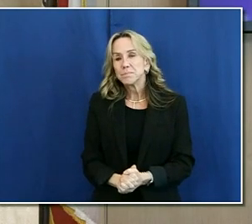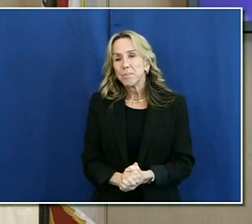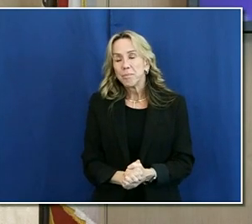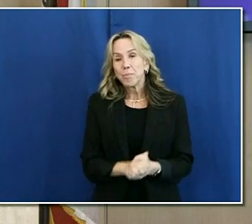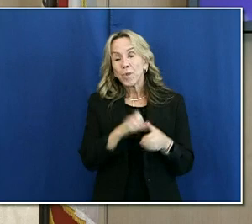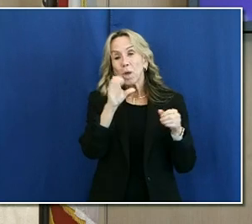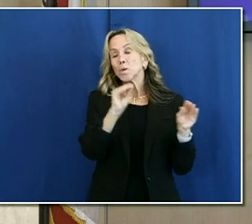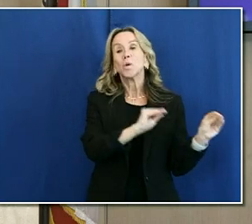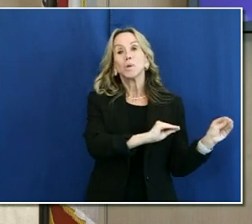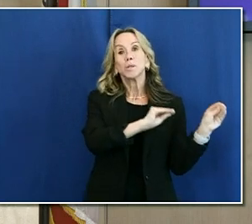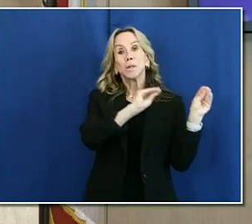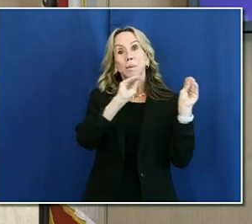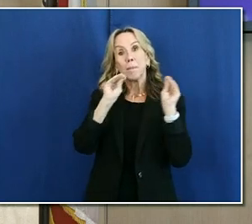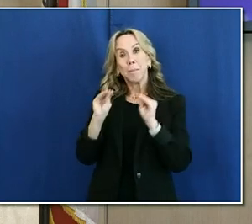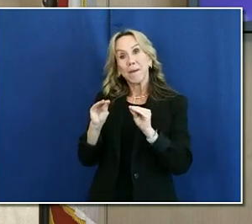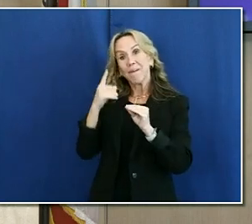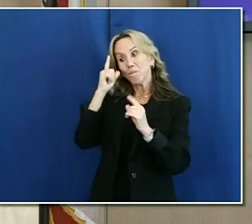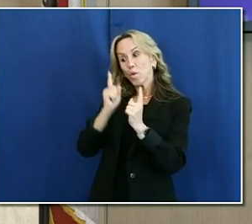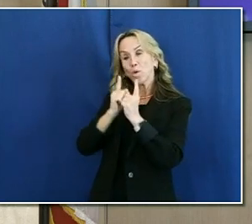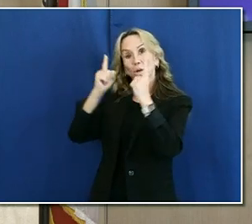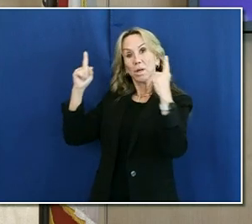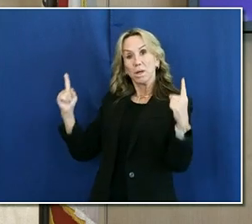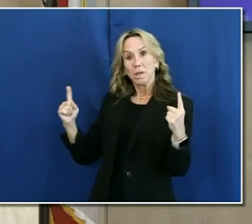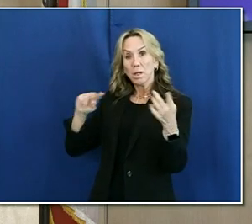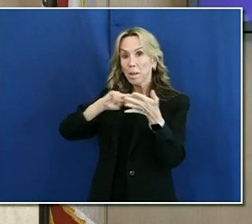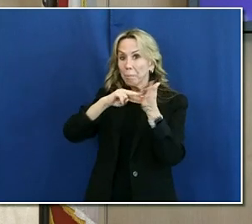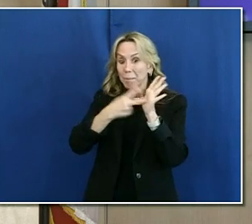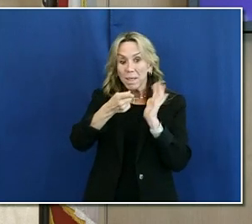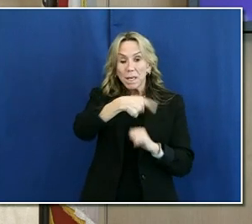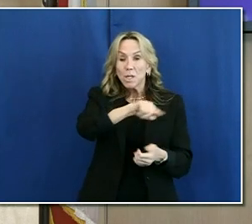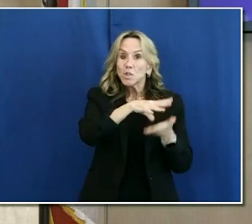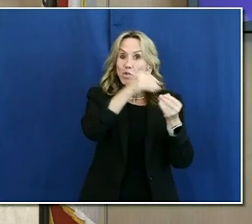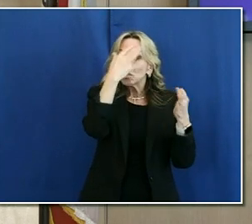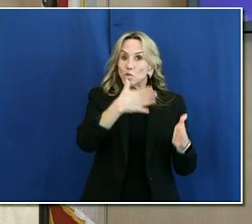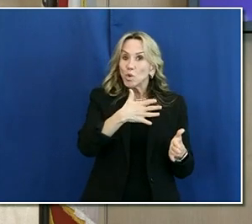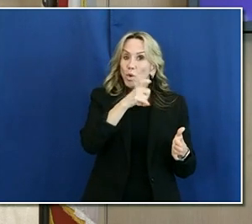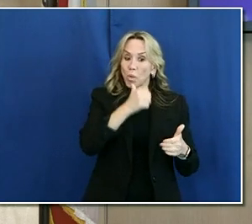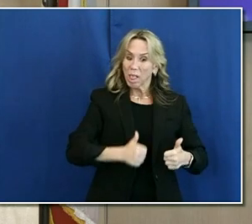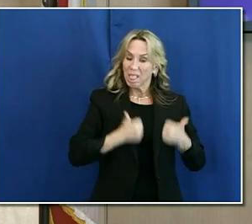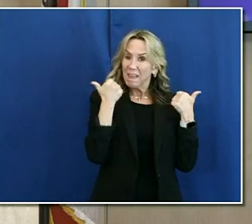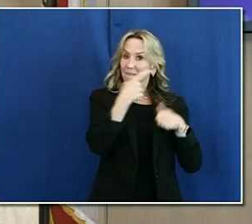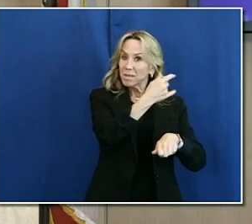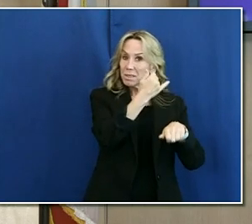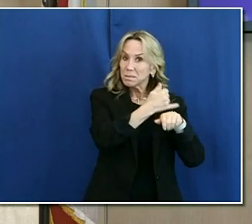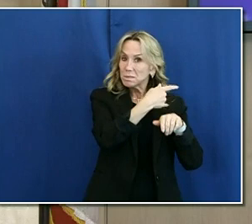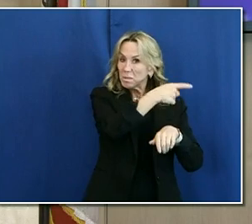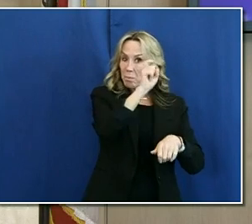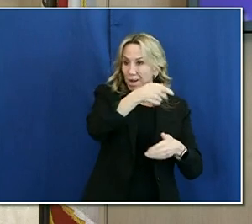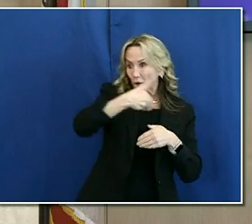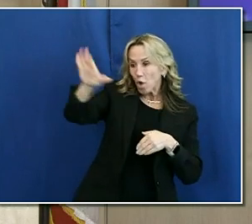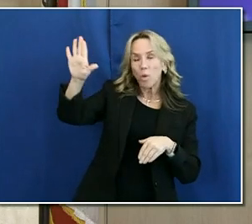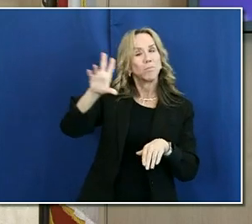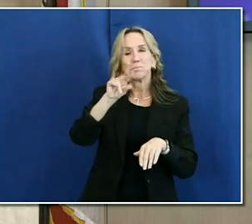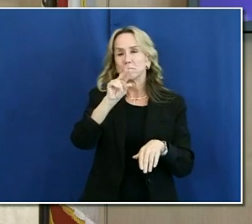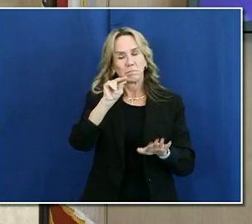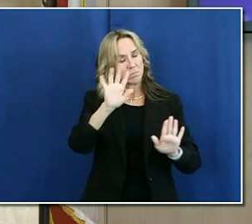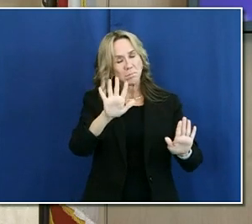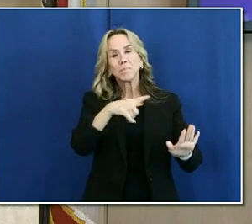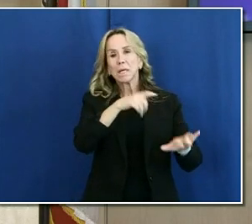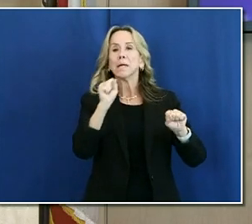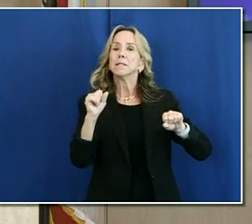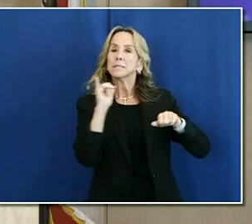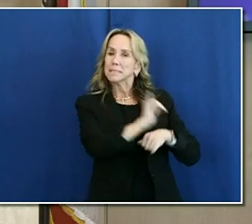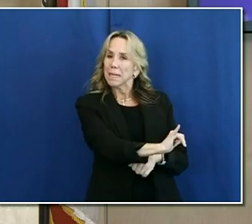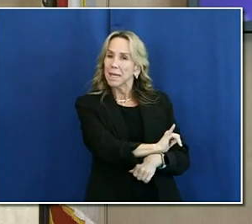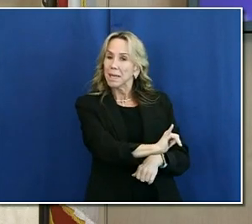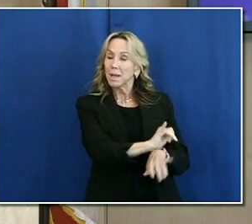not impact our students who are living on campus. Our students are welcome to stay. However, as we are